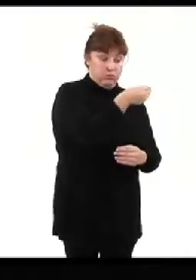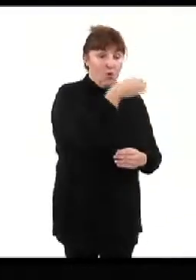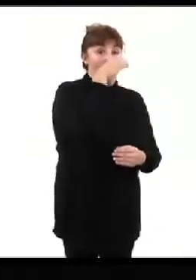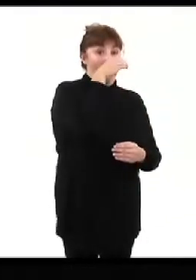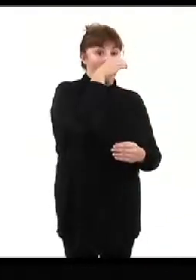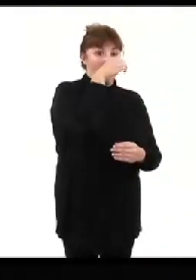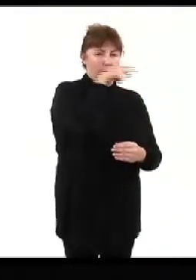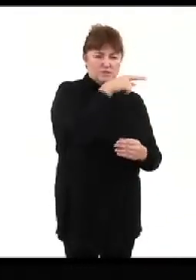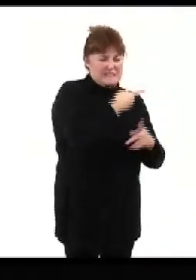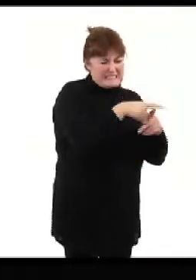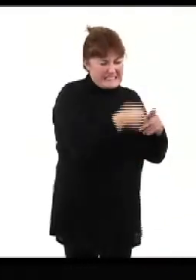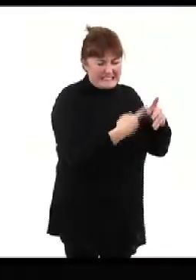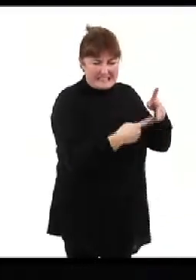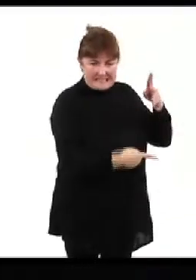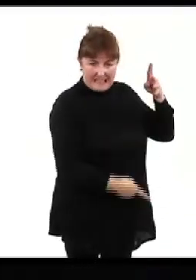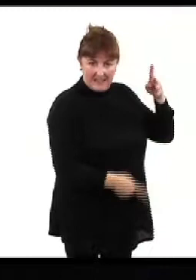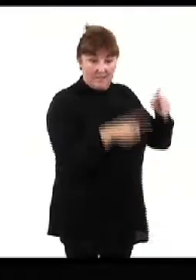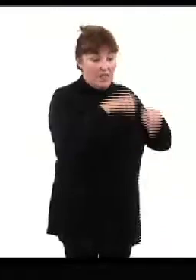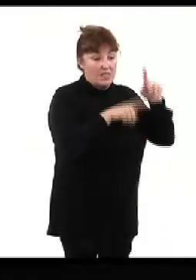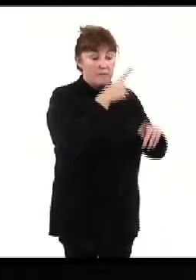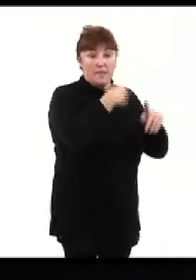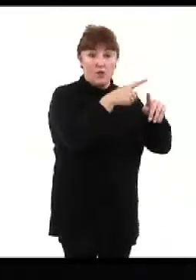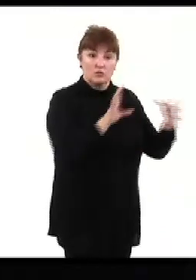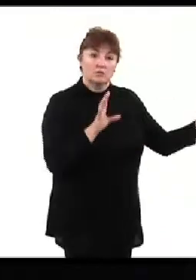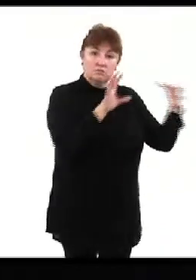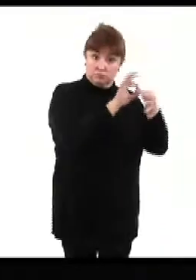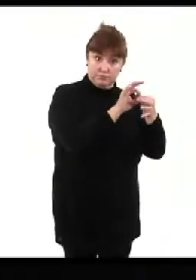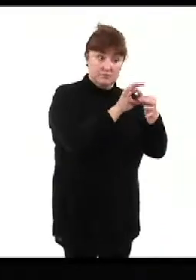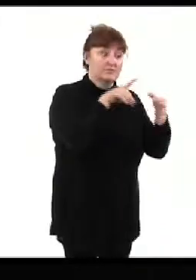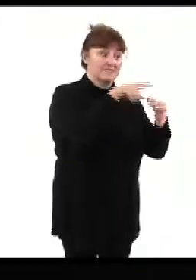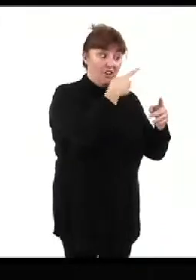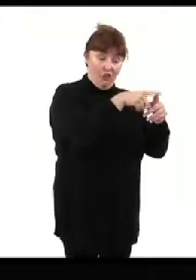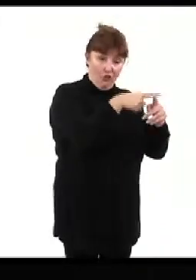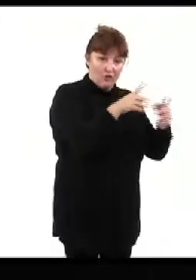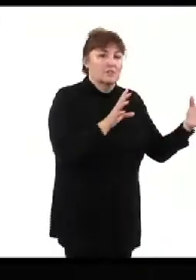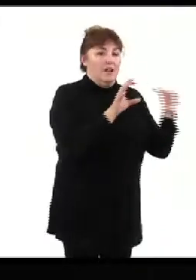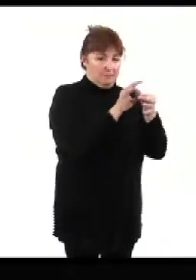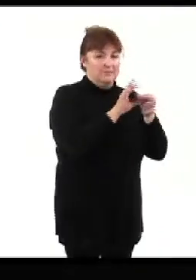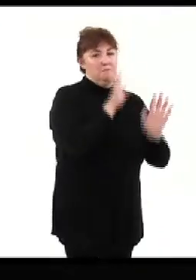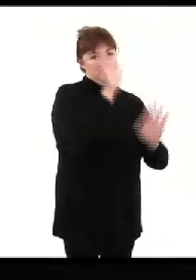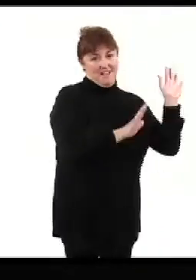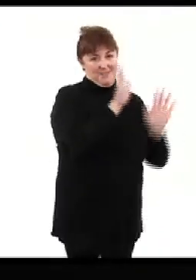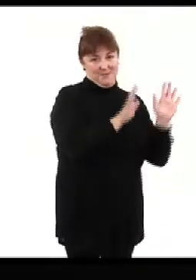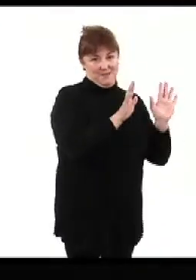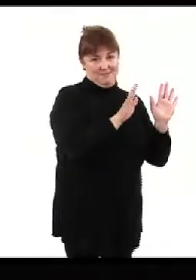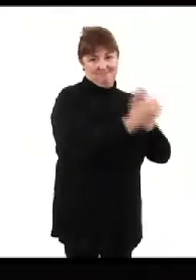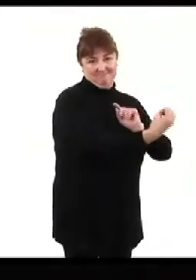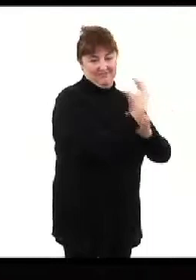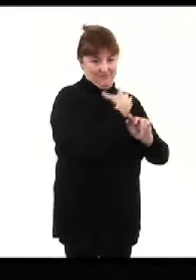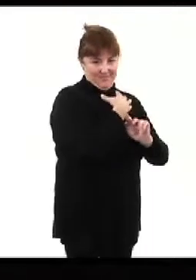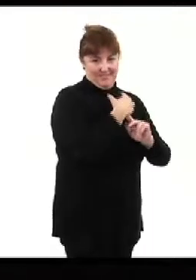look very different. It depends on the shape of the object. The object is determining what your pantomime looks like.